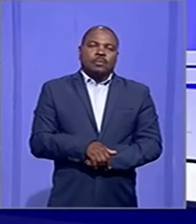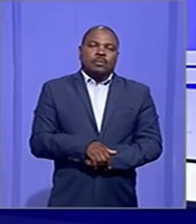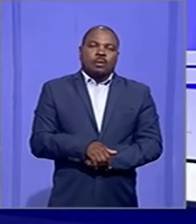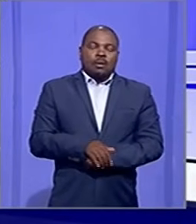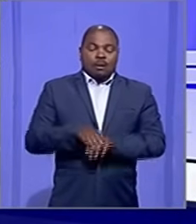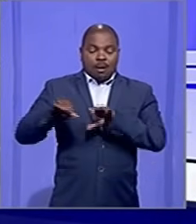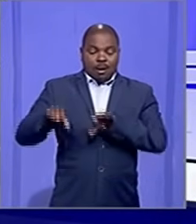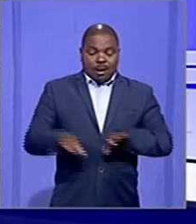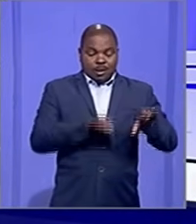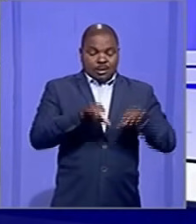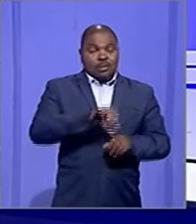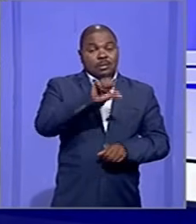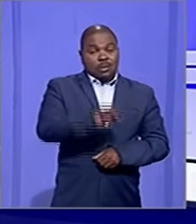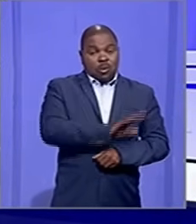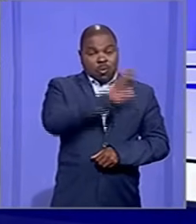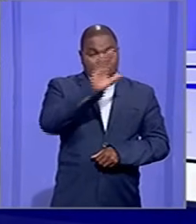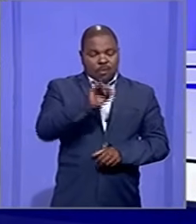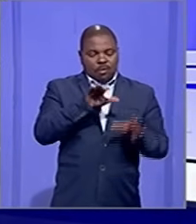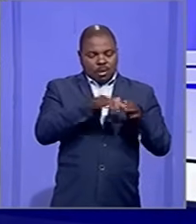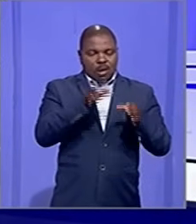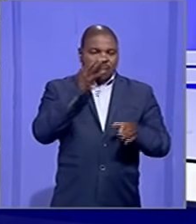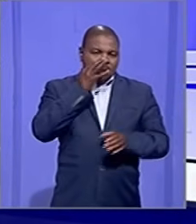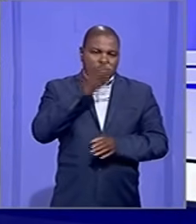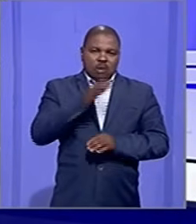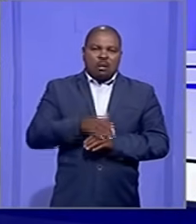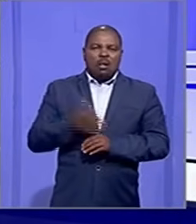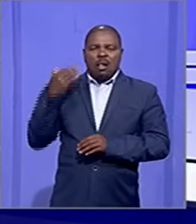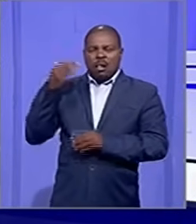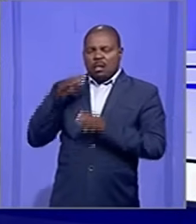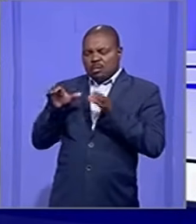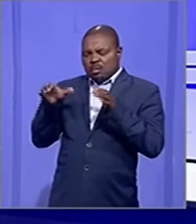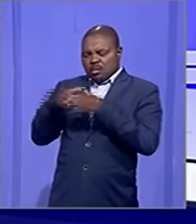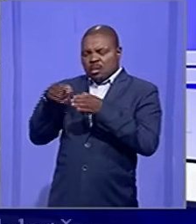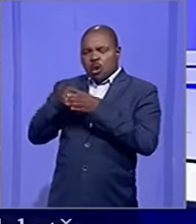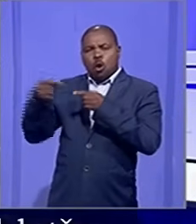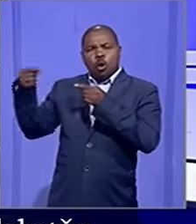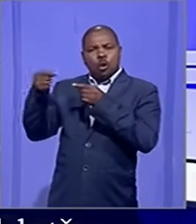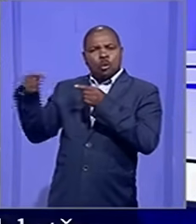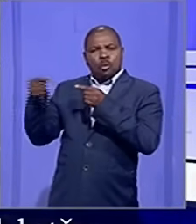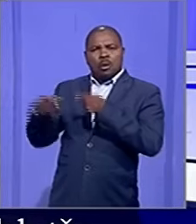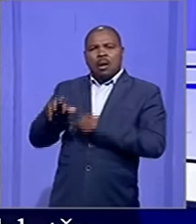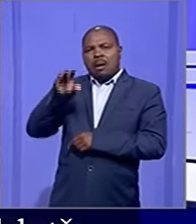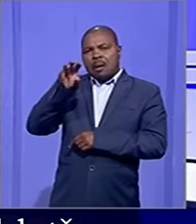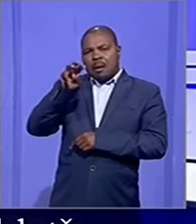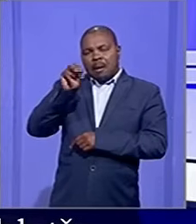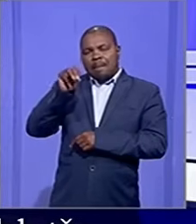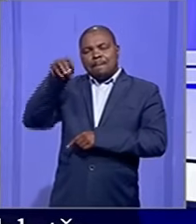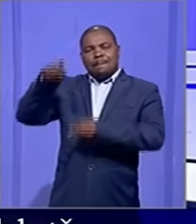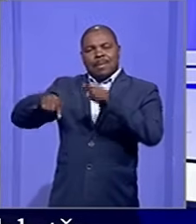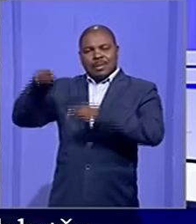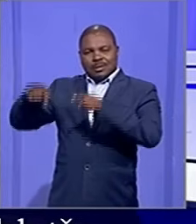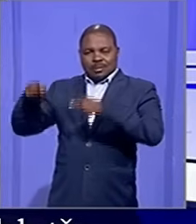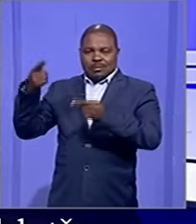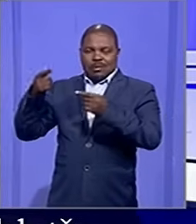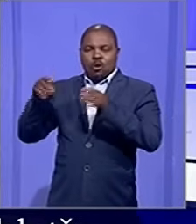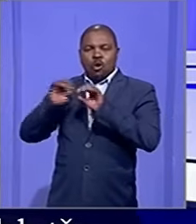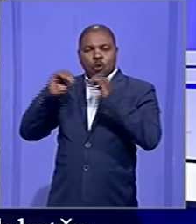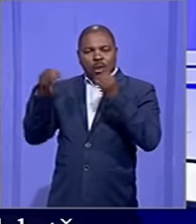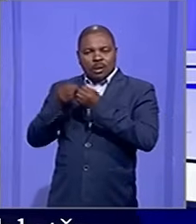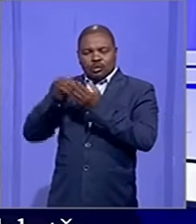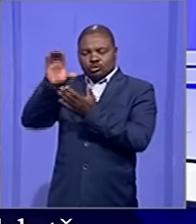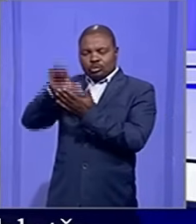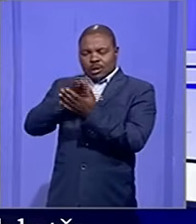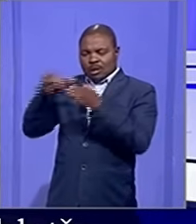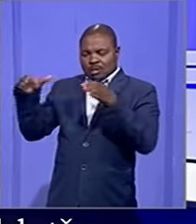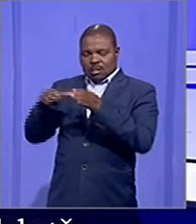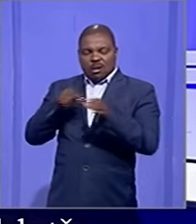Action SA e tsebišitše gore e tokolotše bjalo ka leloko la seboka sa makgotlaganetše goba multi-party charter. Mokgatlo o re badudi